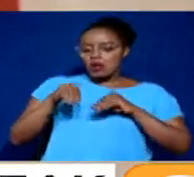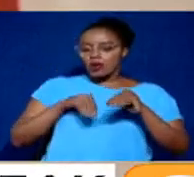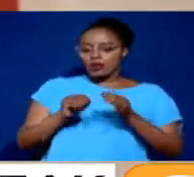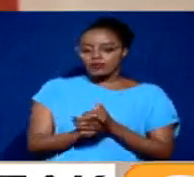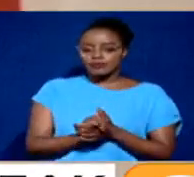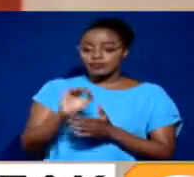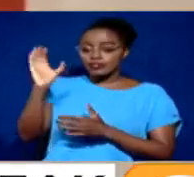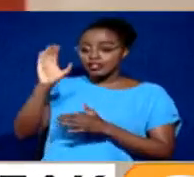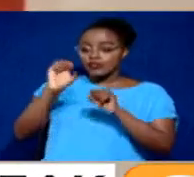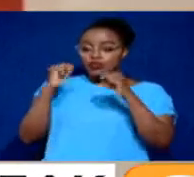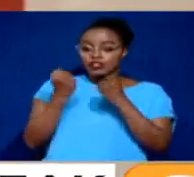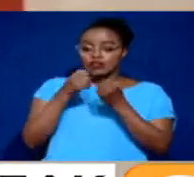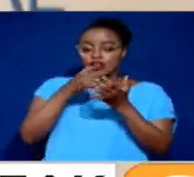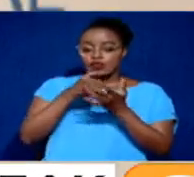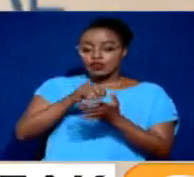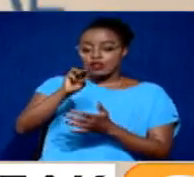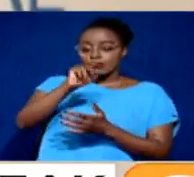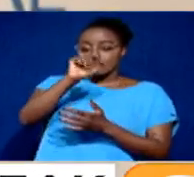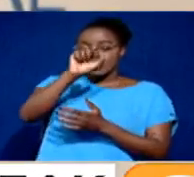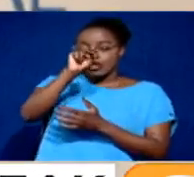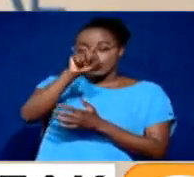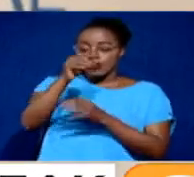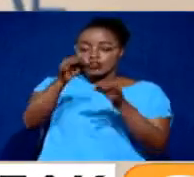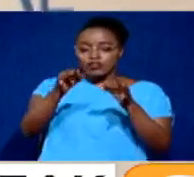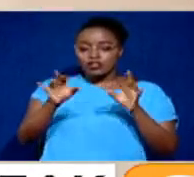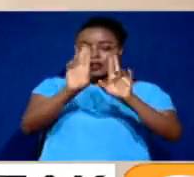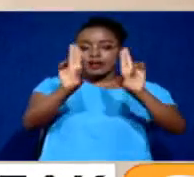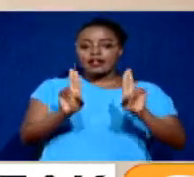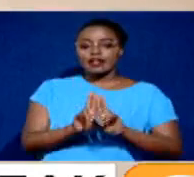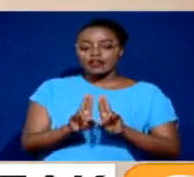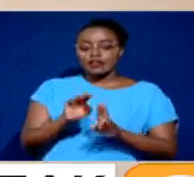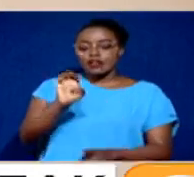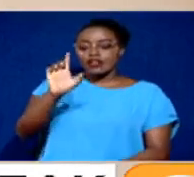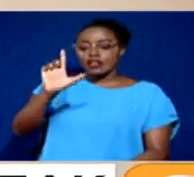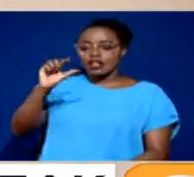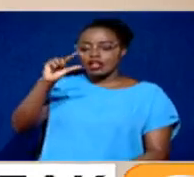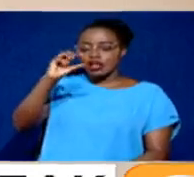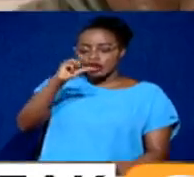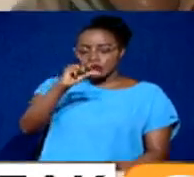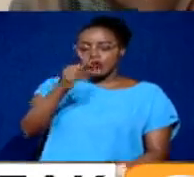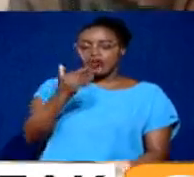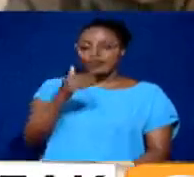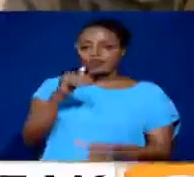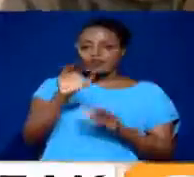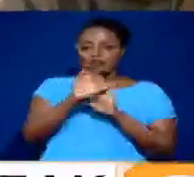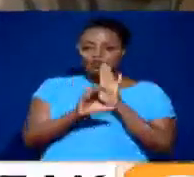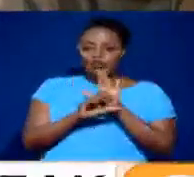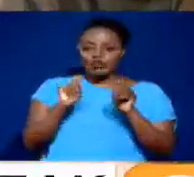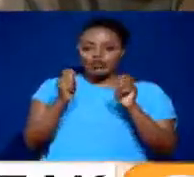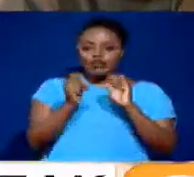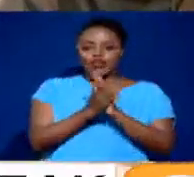society group comprising Mzalendo Trust, Transparency International, E-Log, Constitutional Reform and